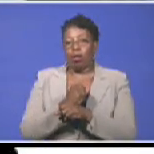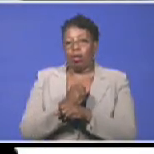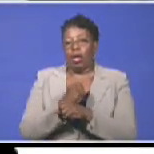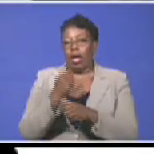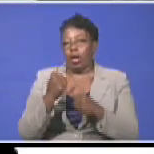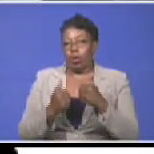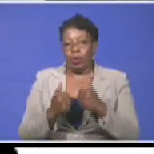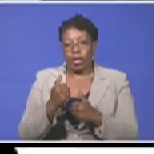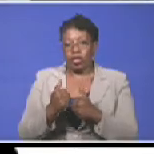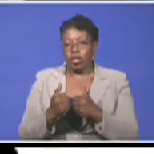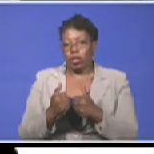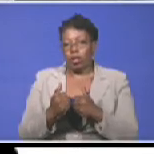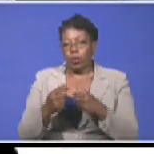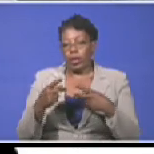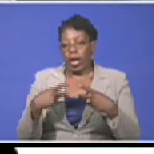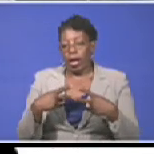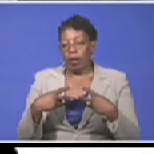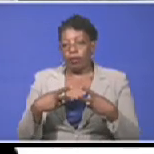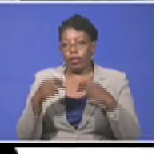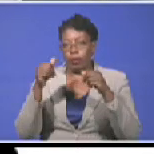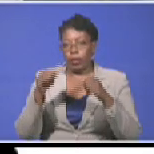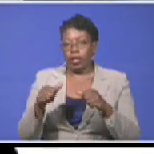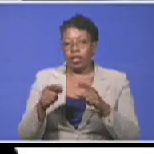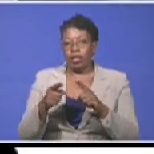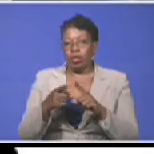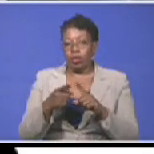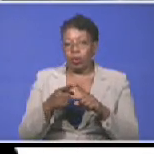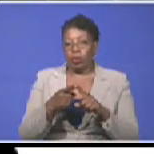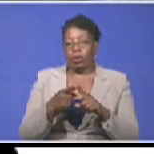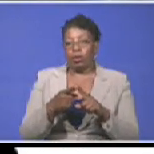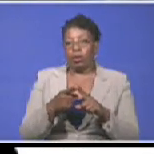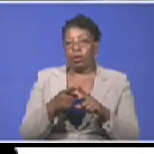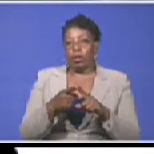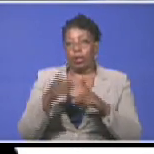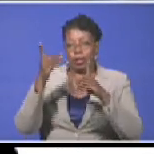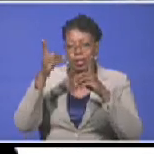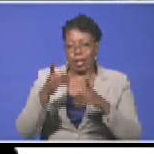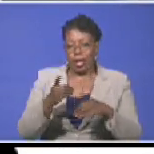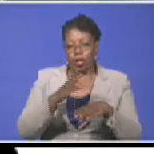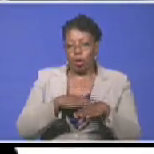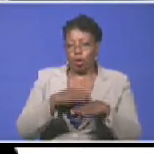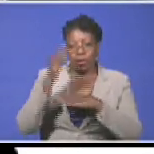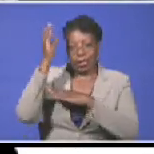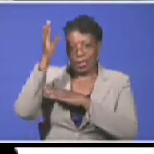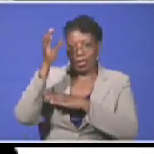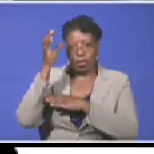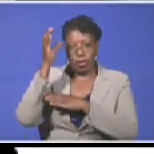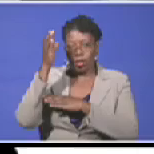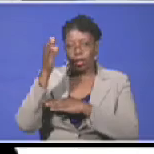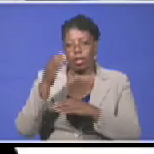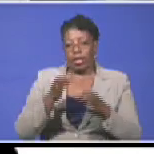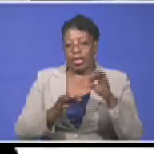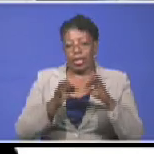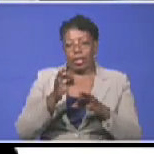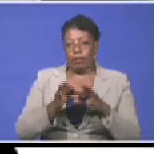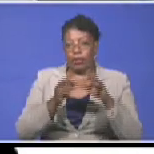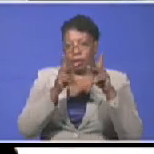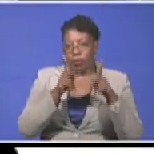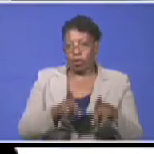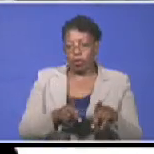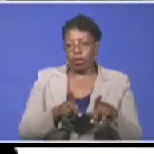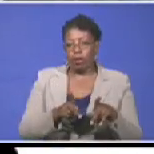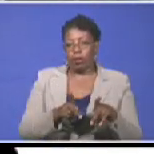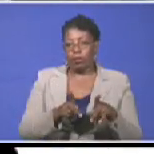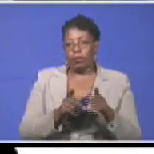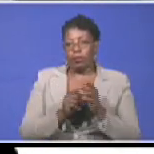the state has the flexibility. We can determine, based on a consideration, whether or not the person should